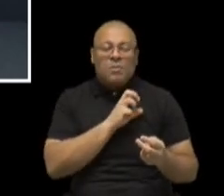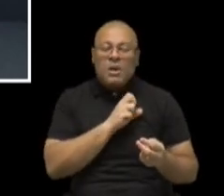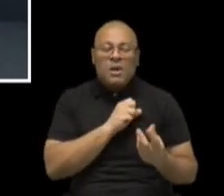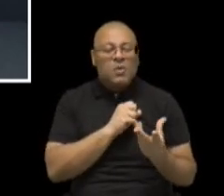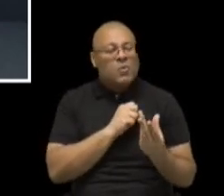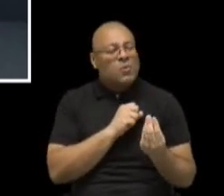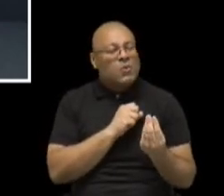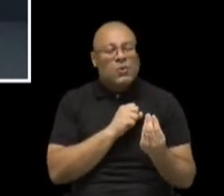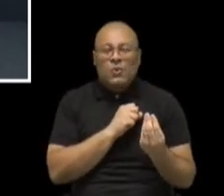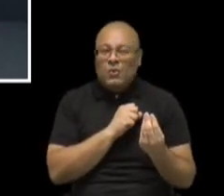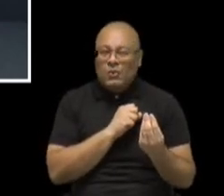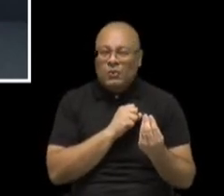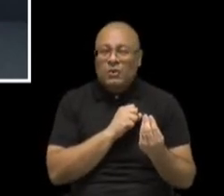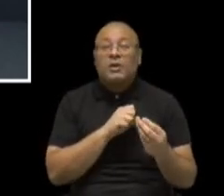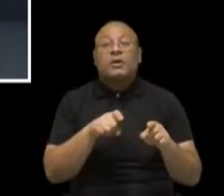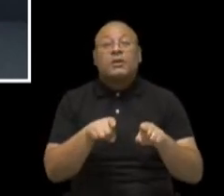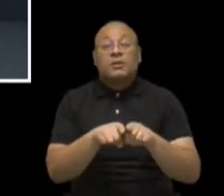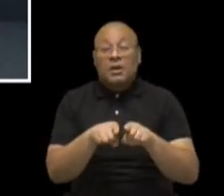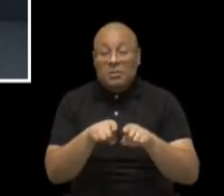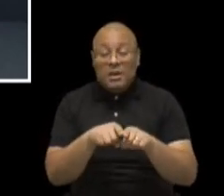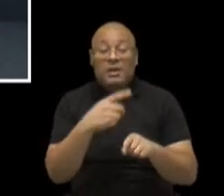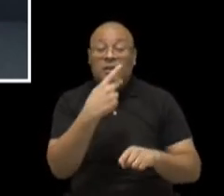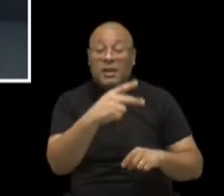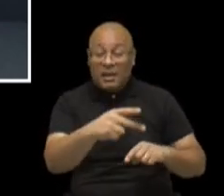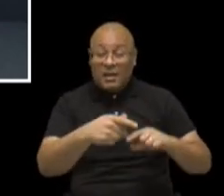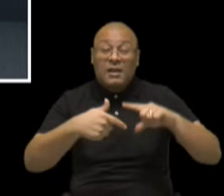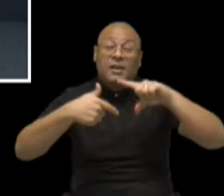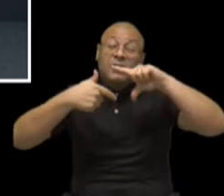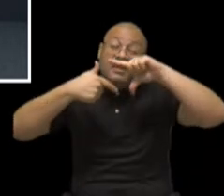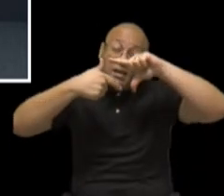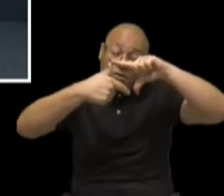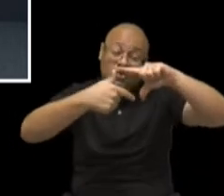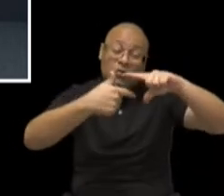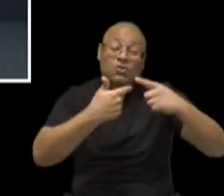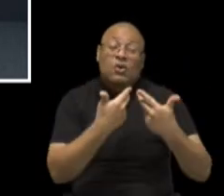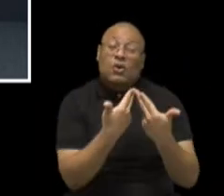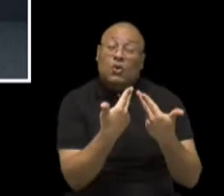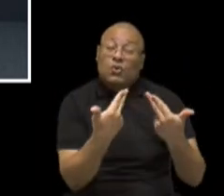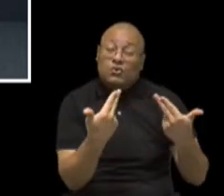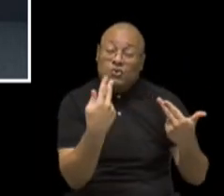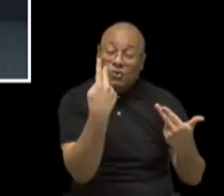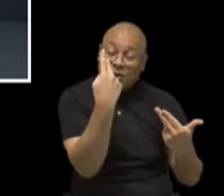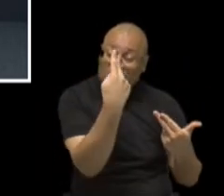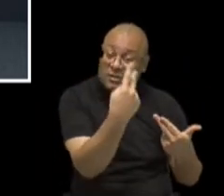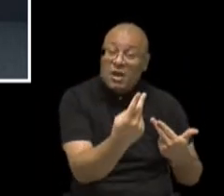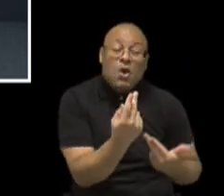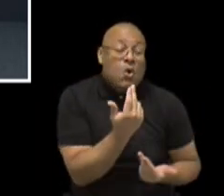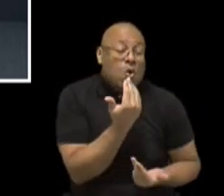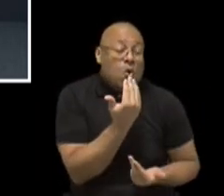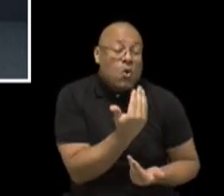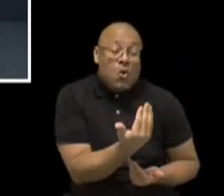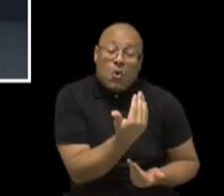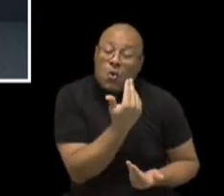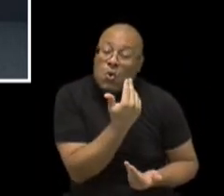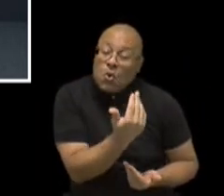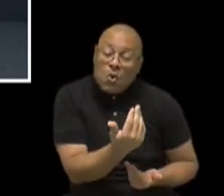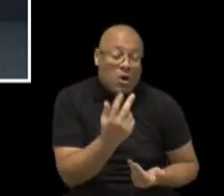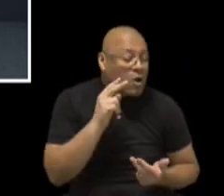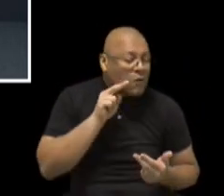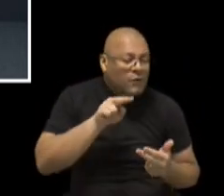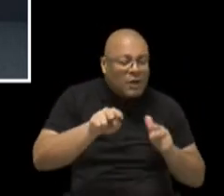And there they have a tradition of cameos and engraving corals. And I saw some